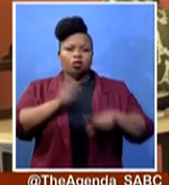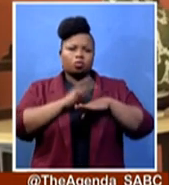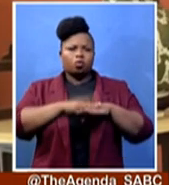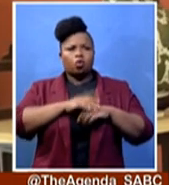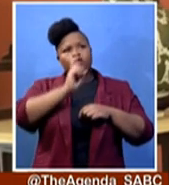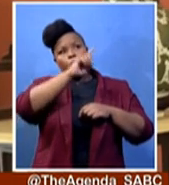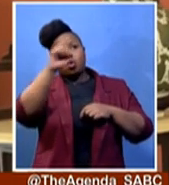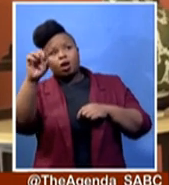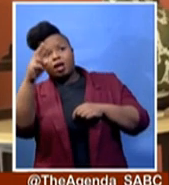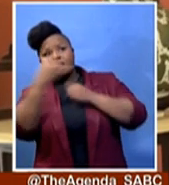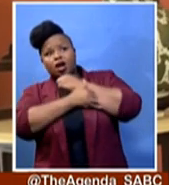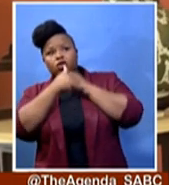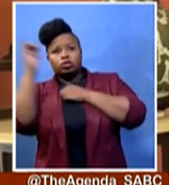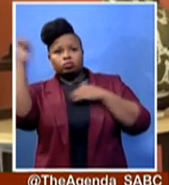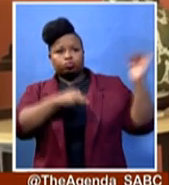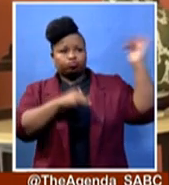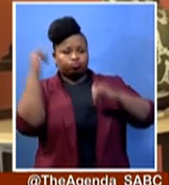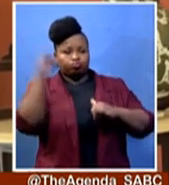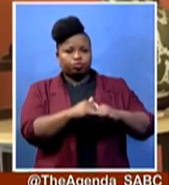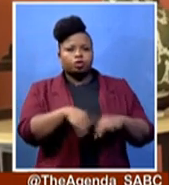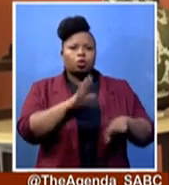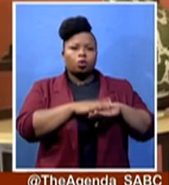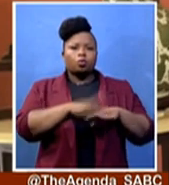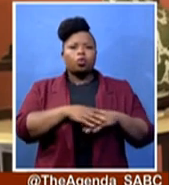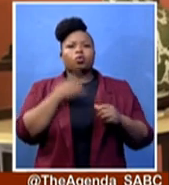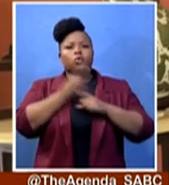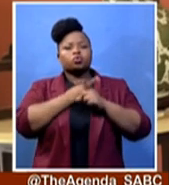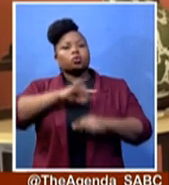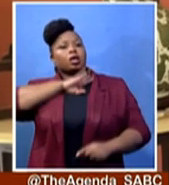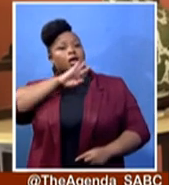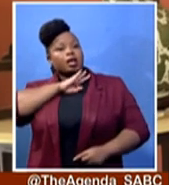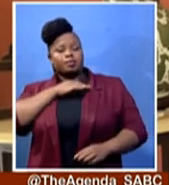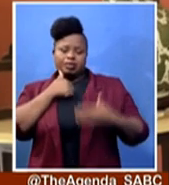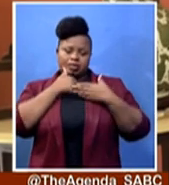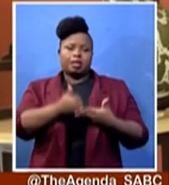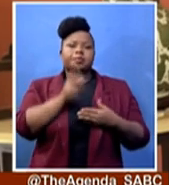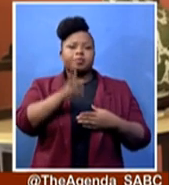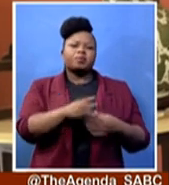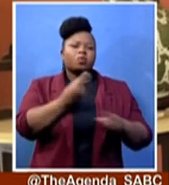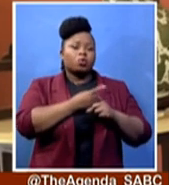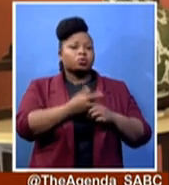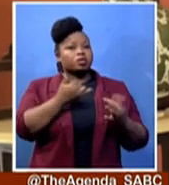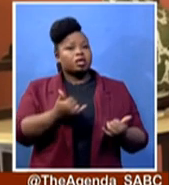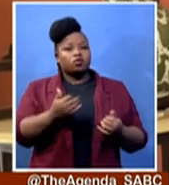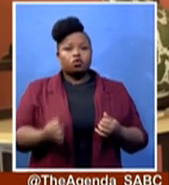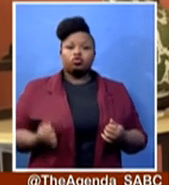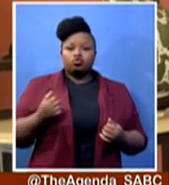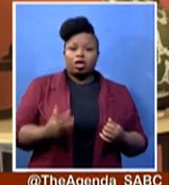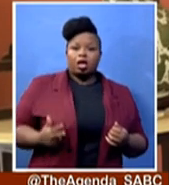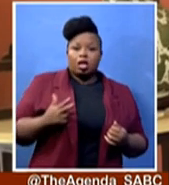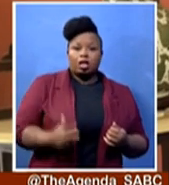ramped up. The Air Force has been pressed into service, and the railways. India's extensive rail route is also being used to